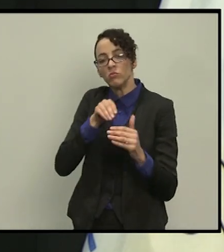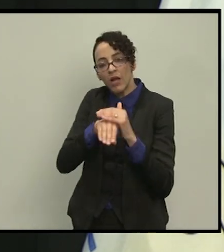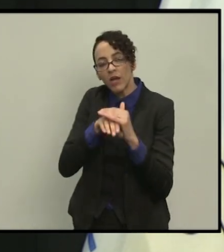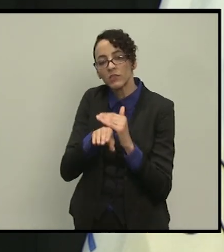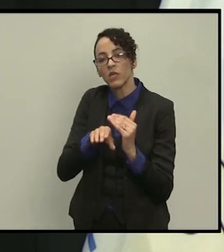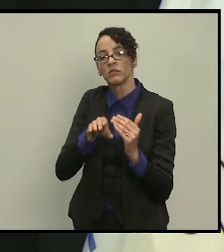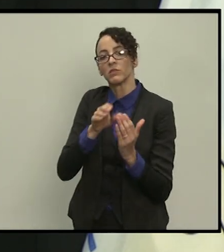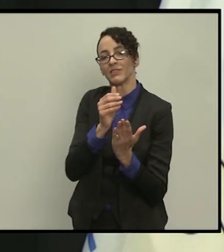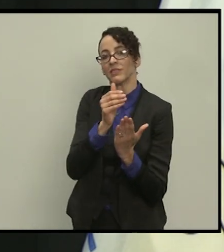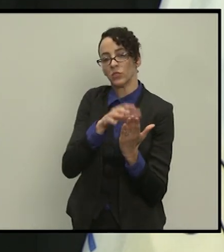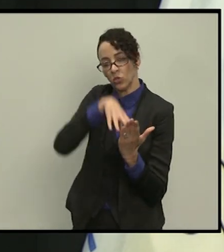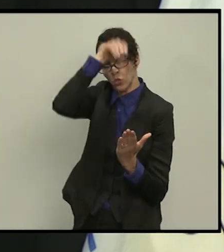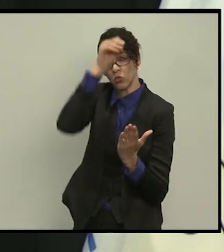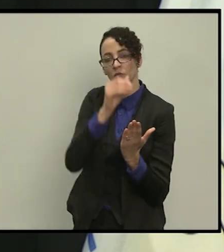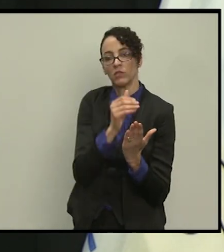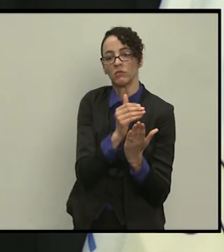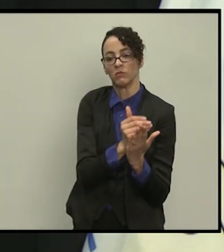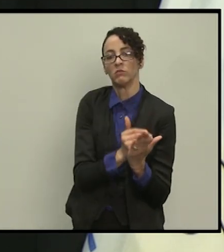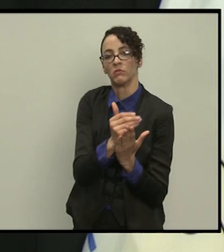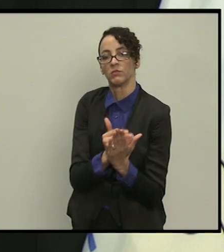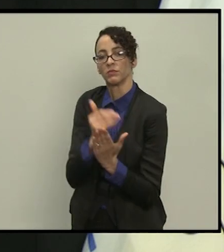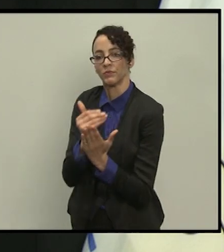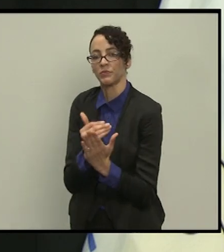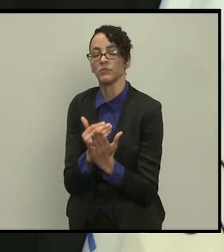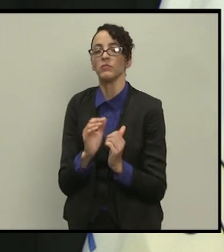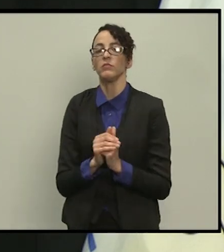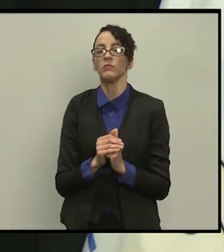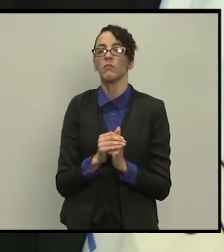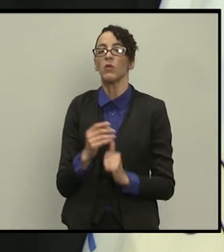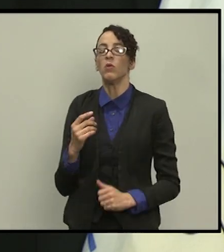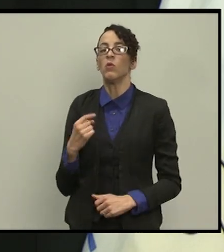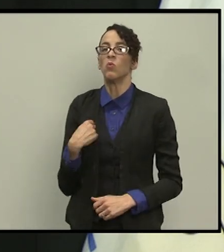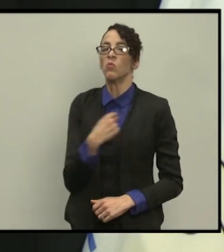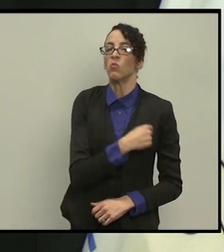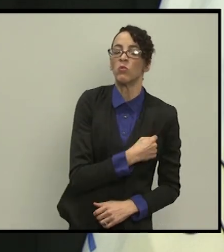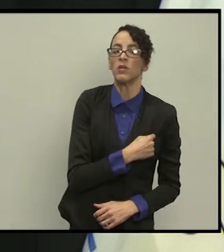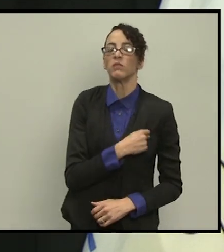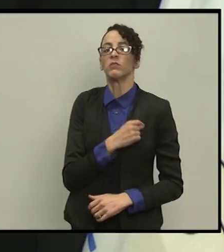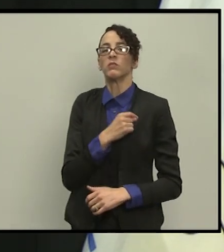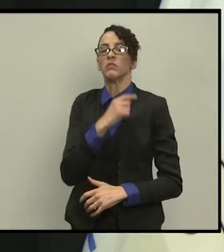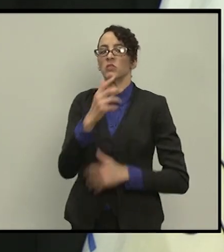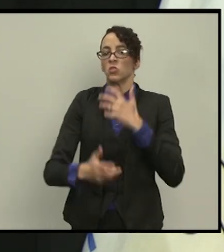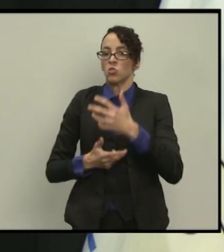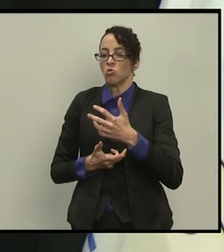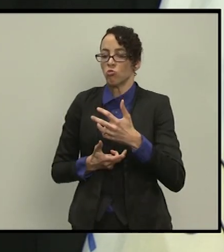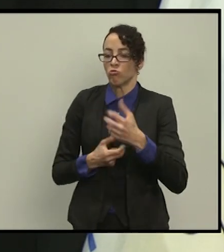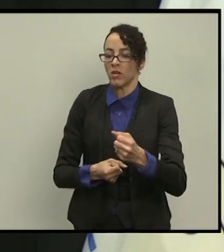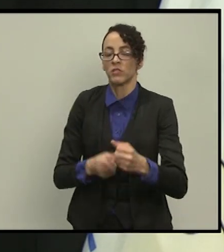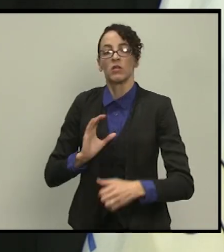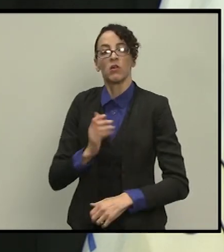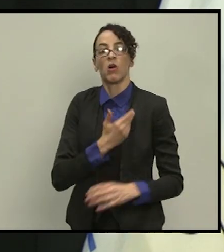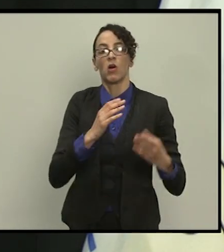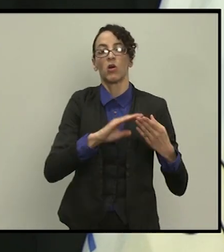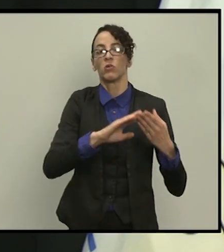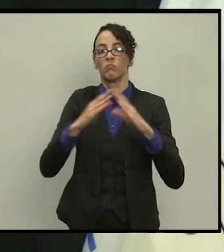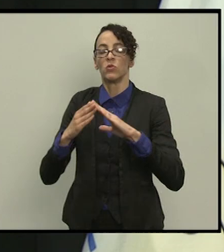supporting trusted community care ambassadors, really working to make sure that we recognize the people who have existing